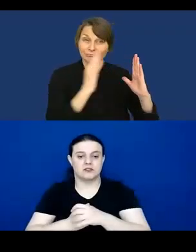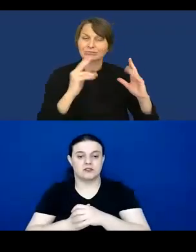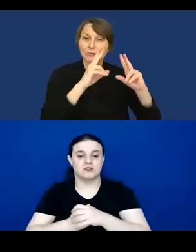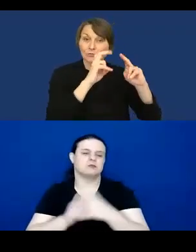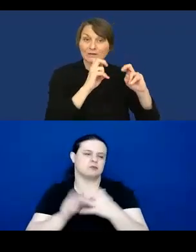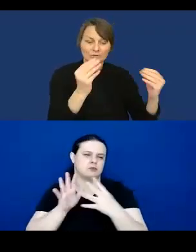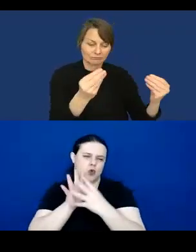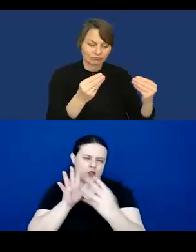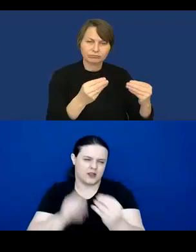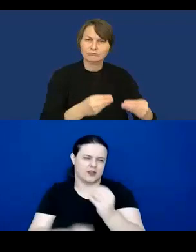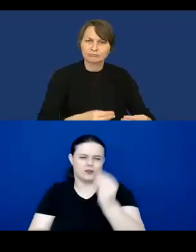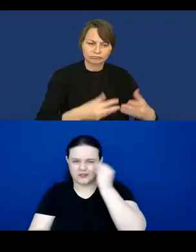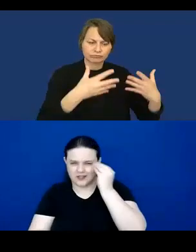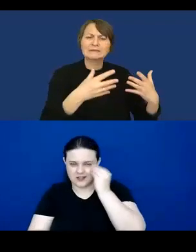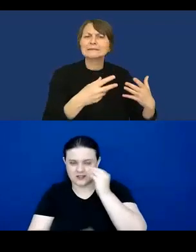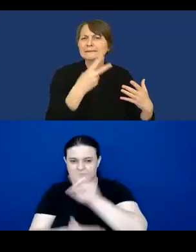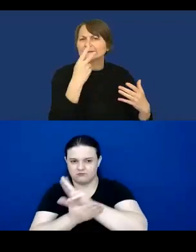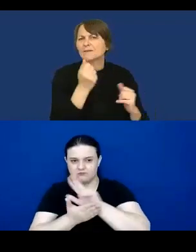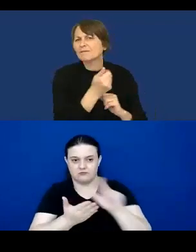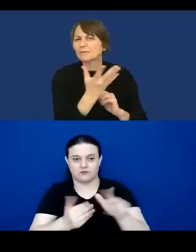prototypes. These are still very